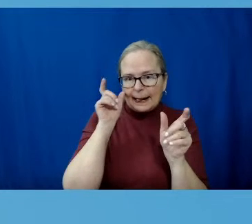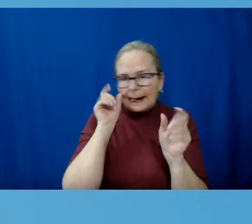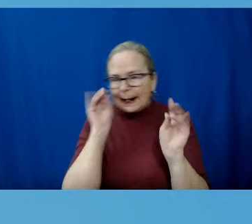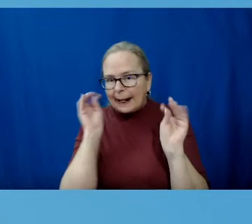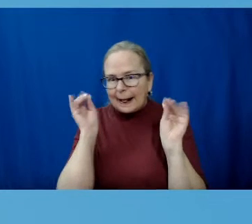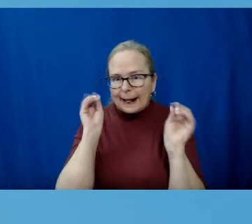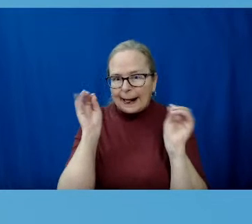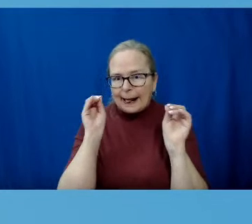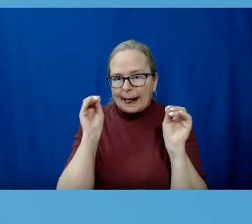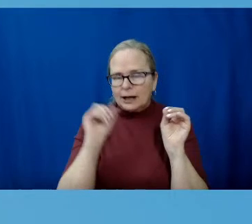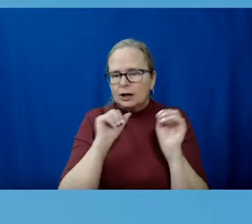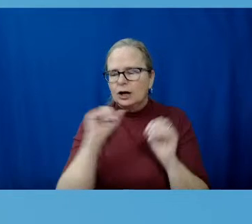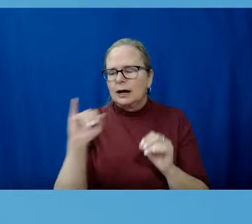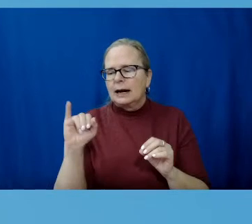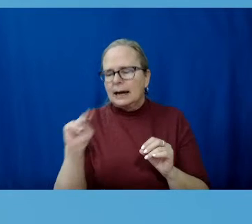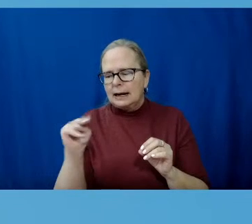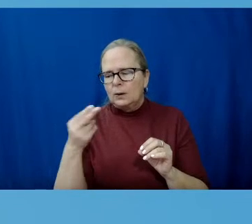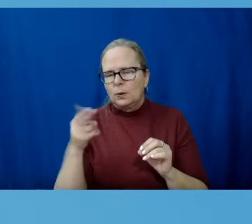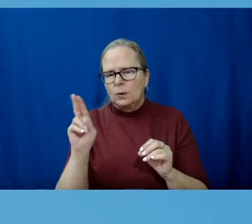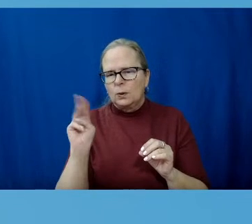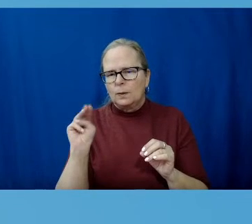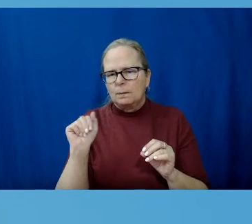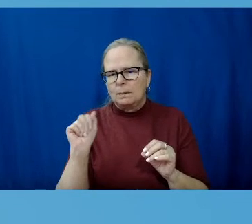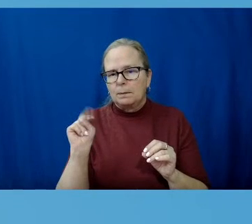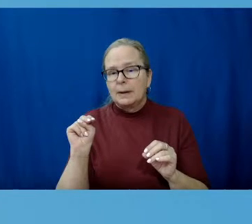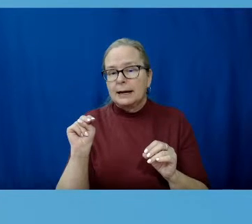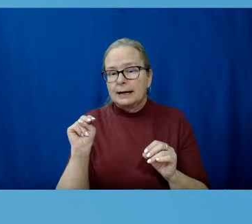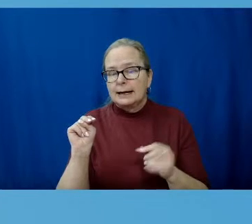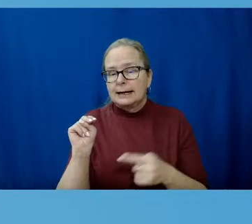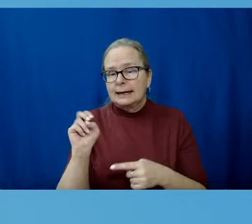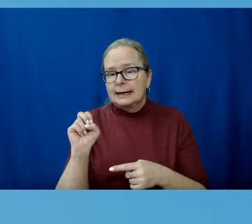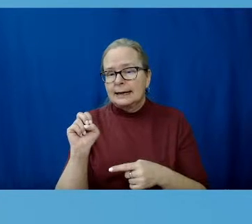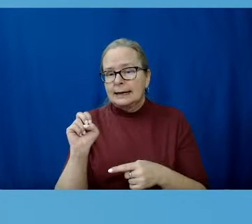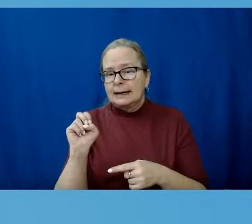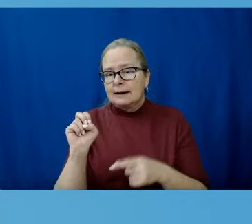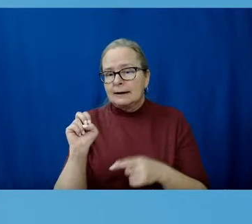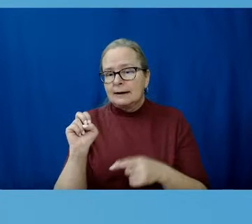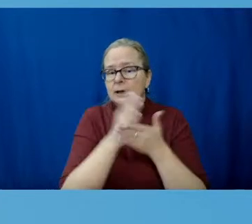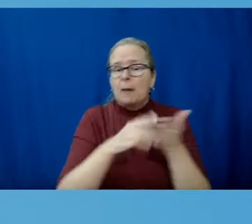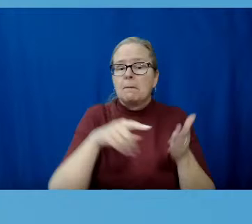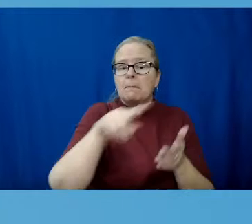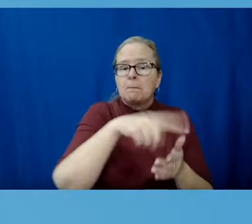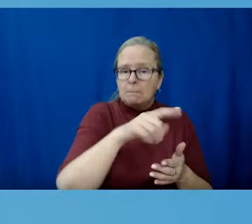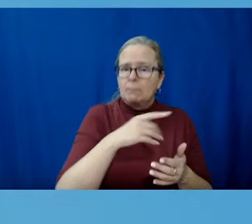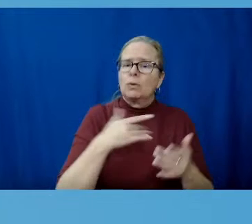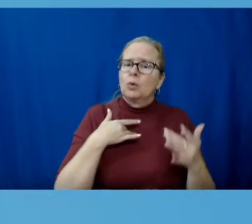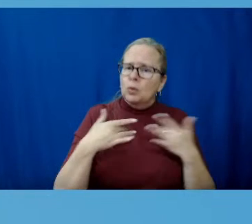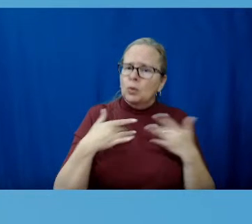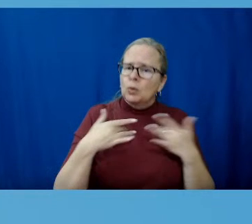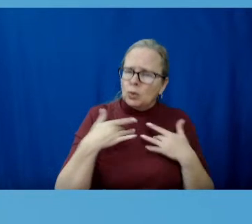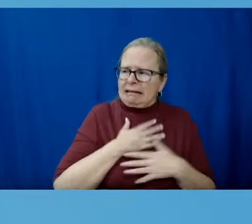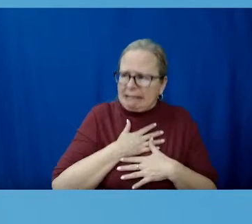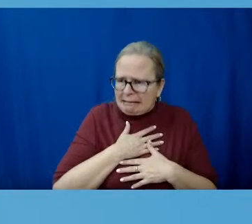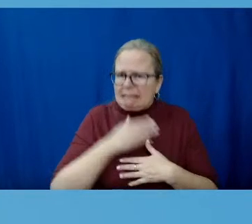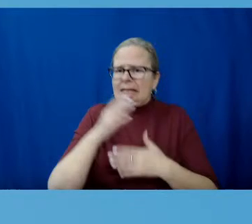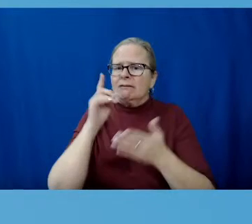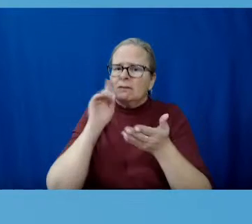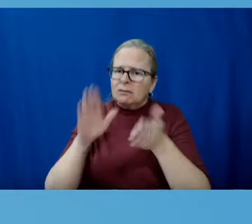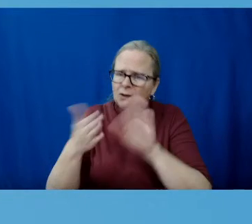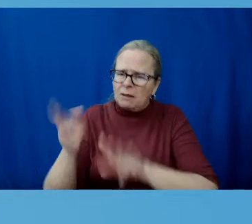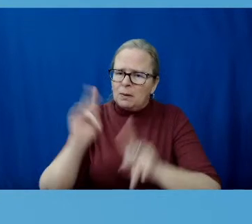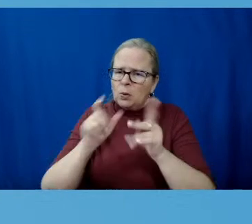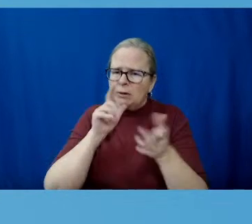concern over the loss of life and the crushing of our healthcare system, and that there is